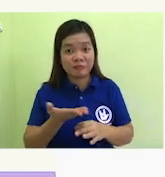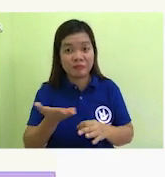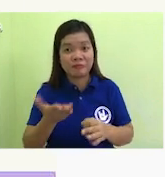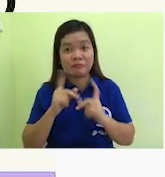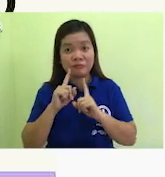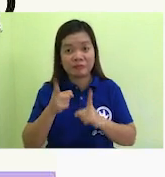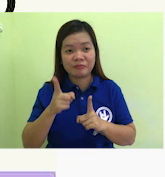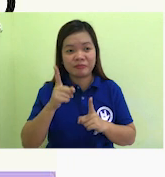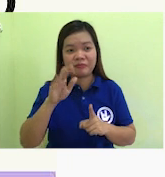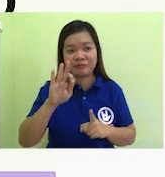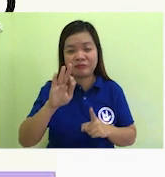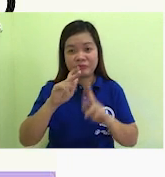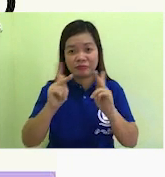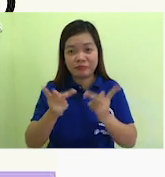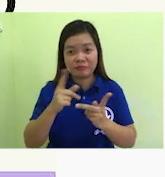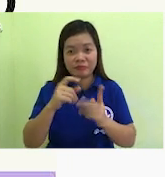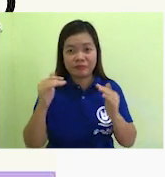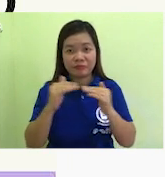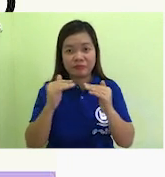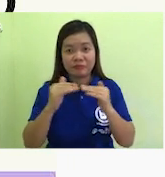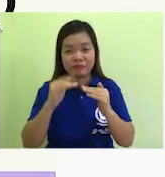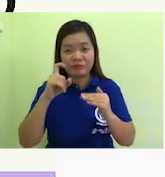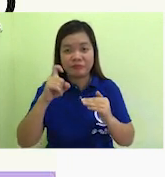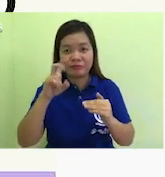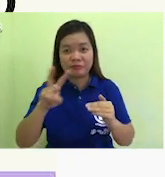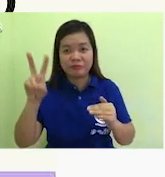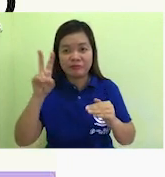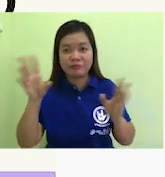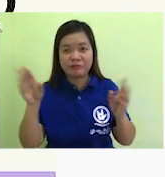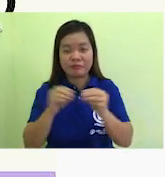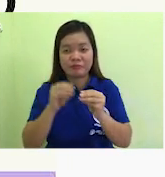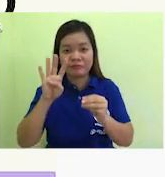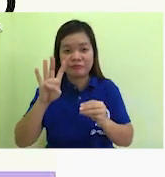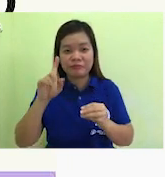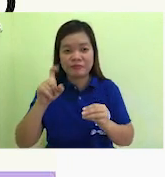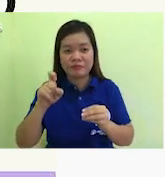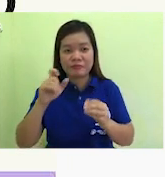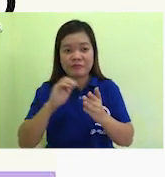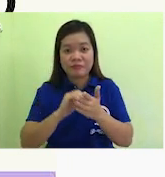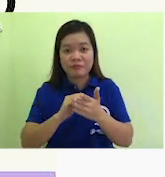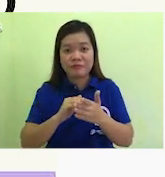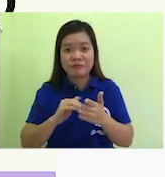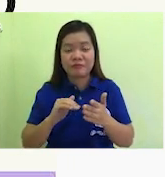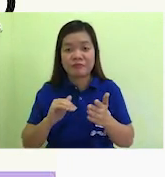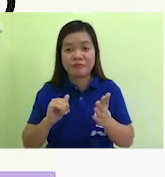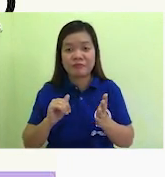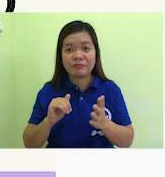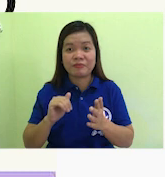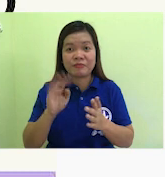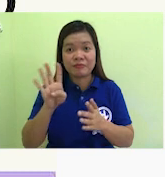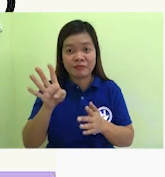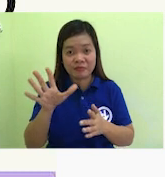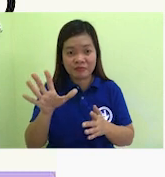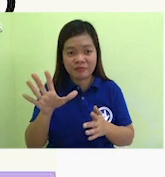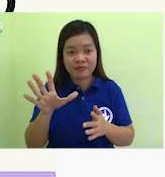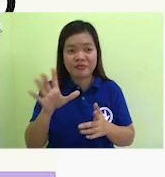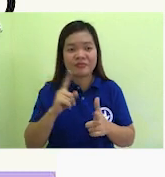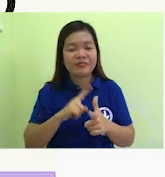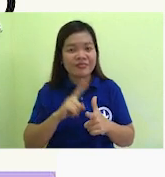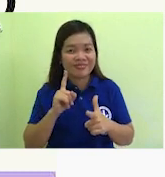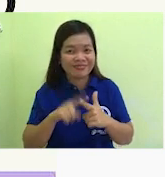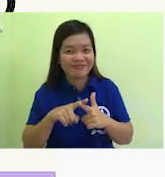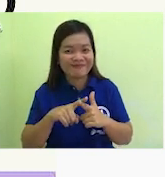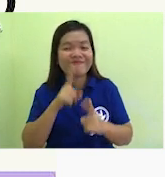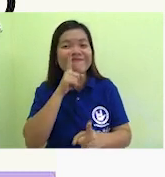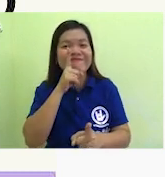If your answer is f of x equals x squared plus 4x minus 45,